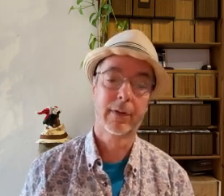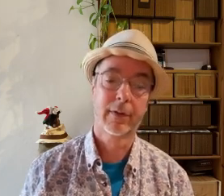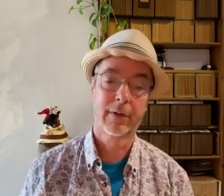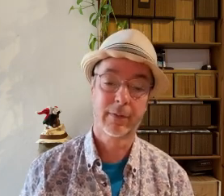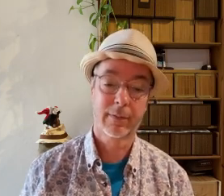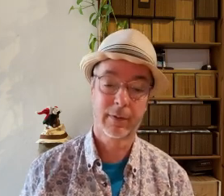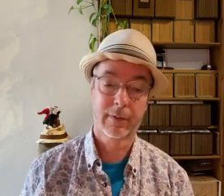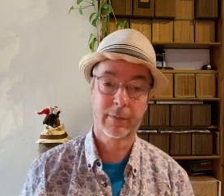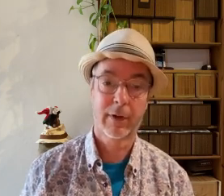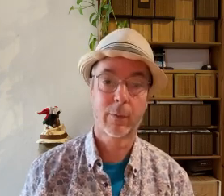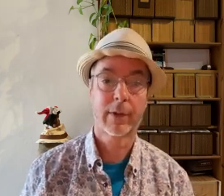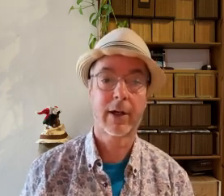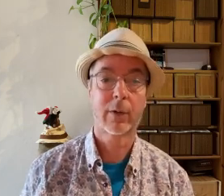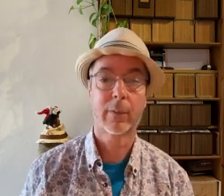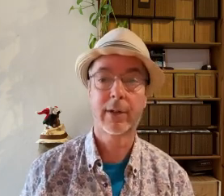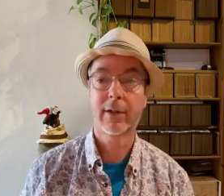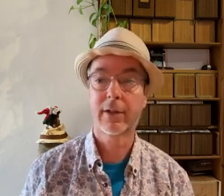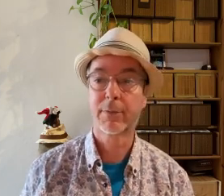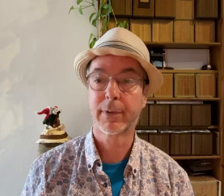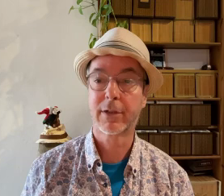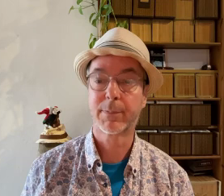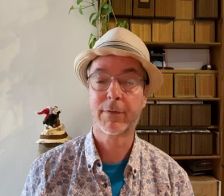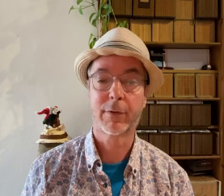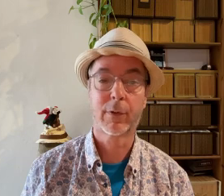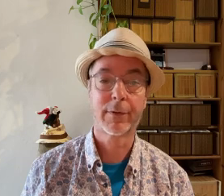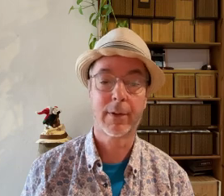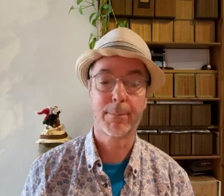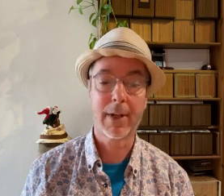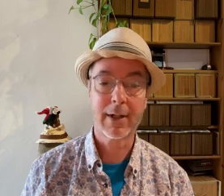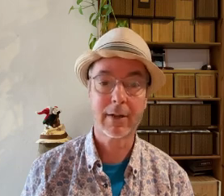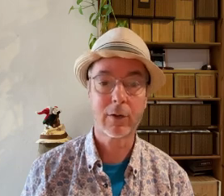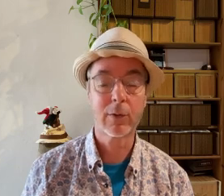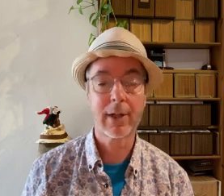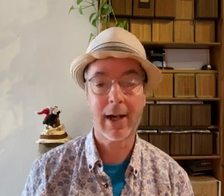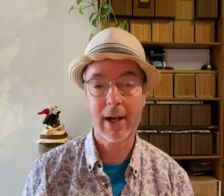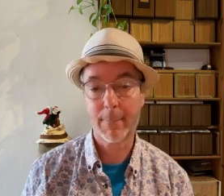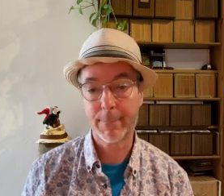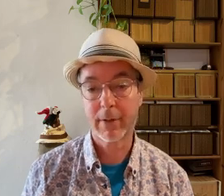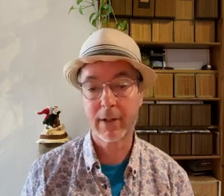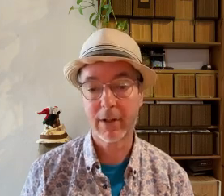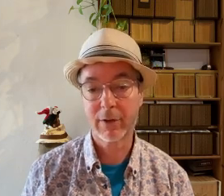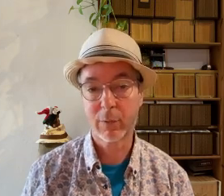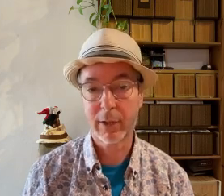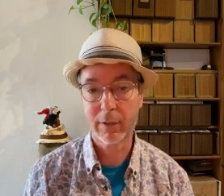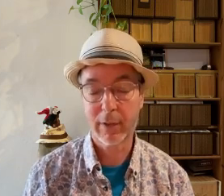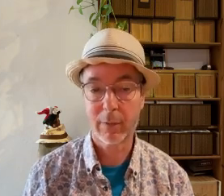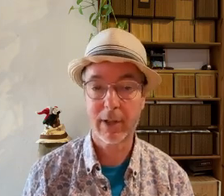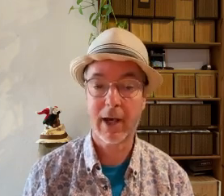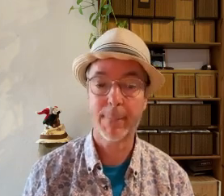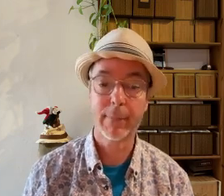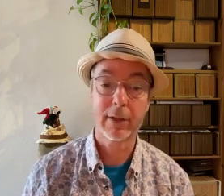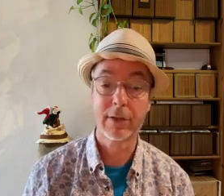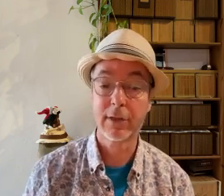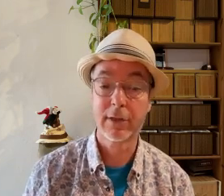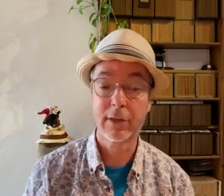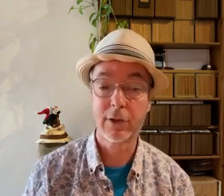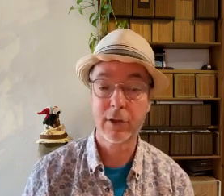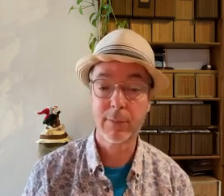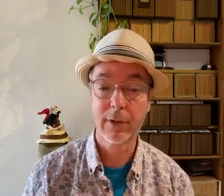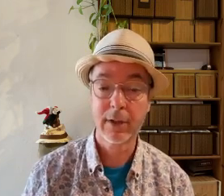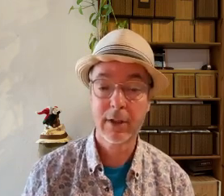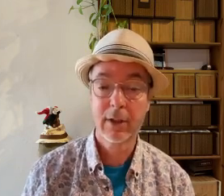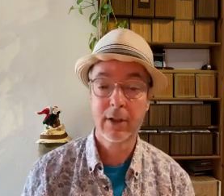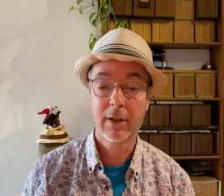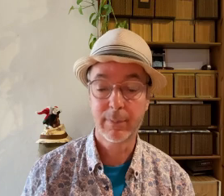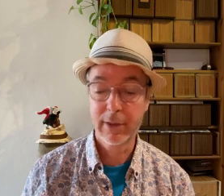from from what I already expressed before, the ma to the am, the other way around. Am exists in